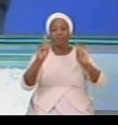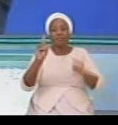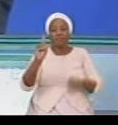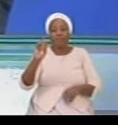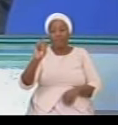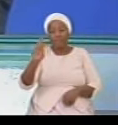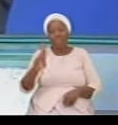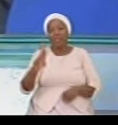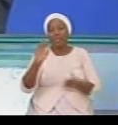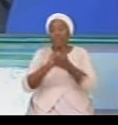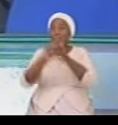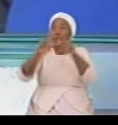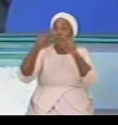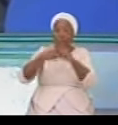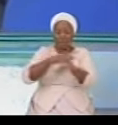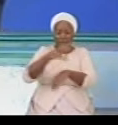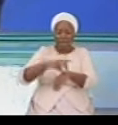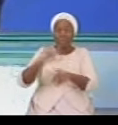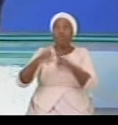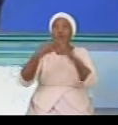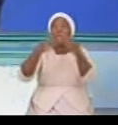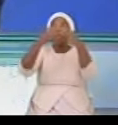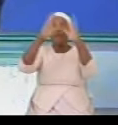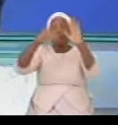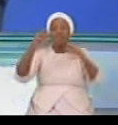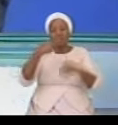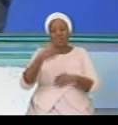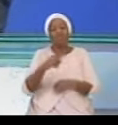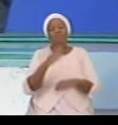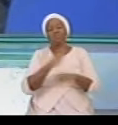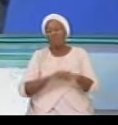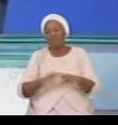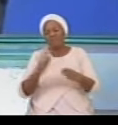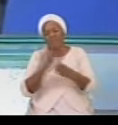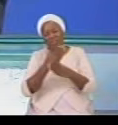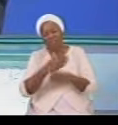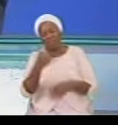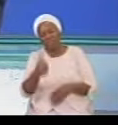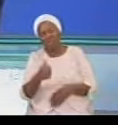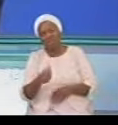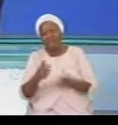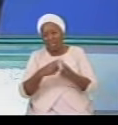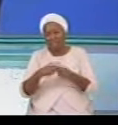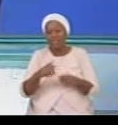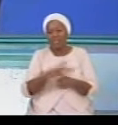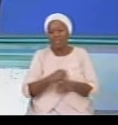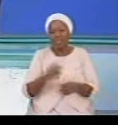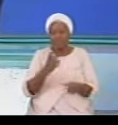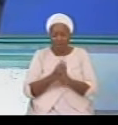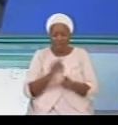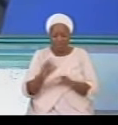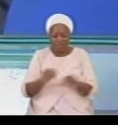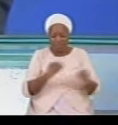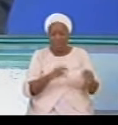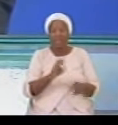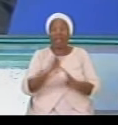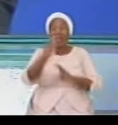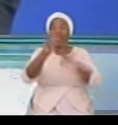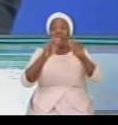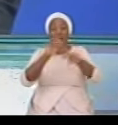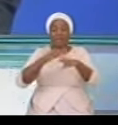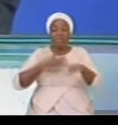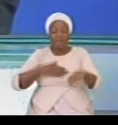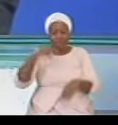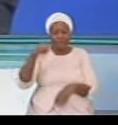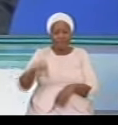earth to heaven, he says, don't worry. And he puts the ladder at my feet. And because he